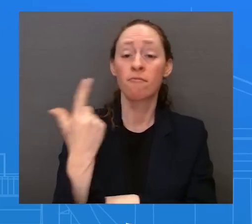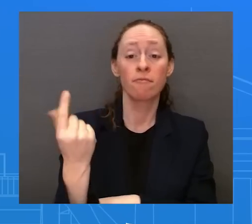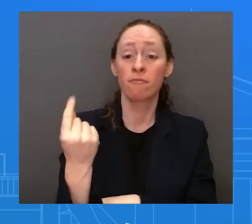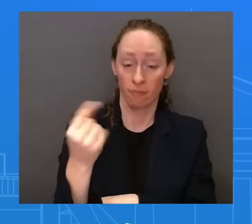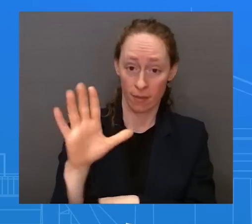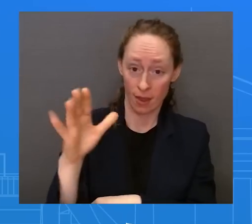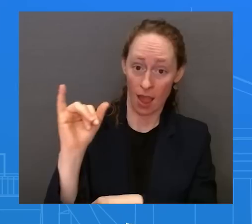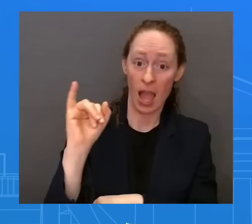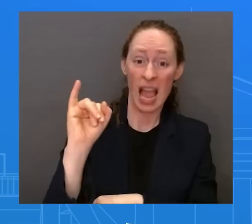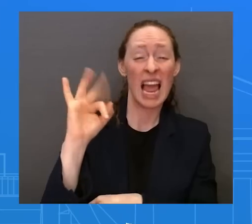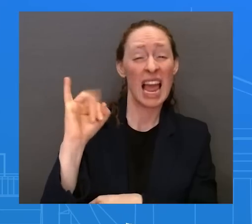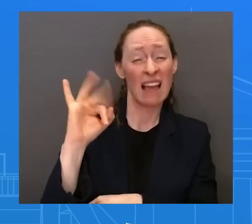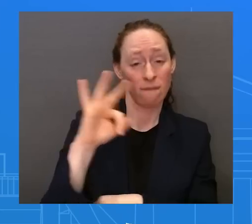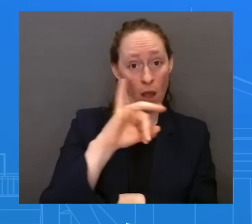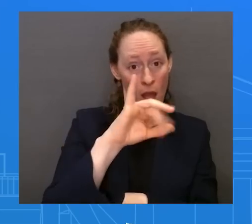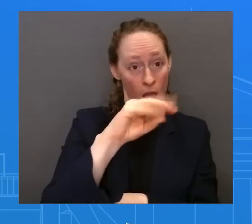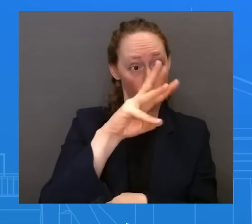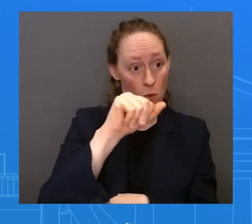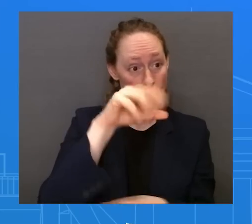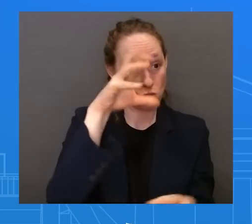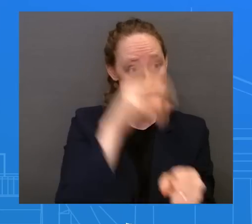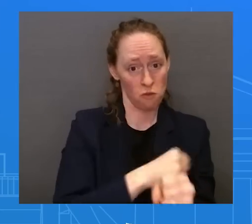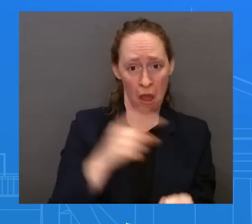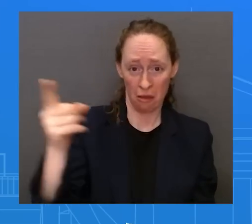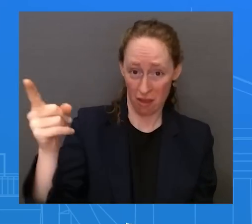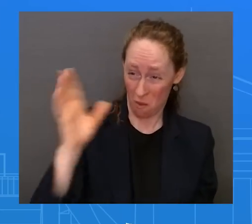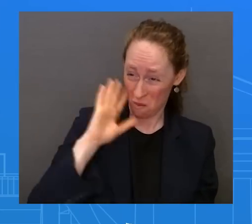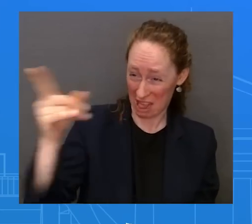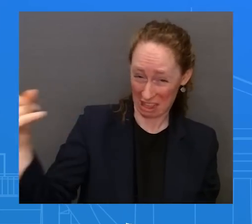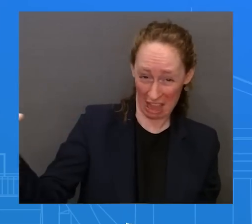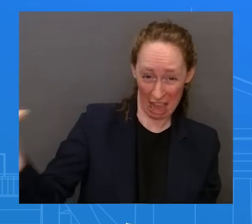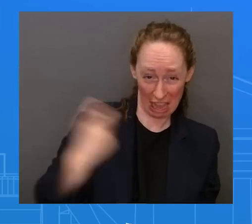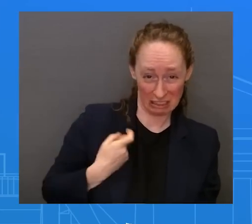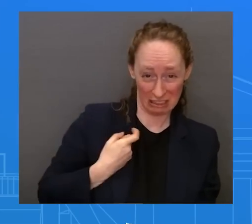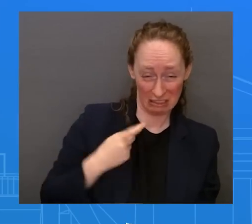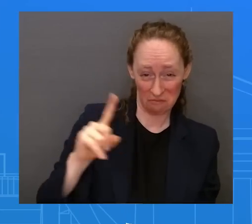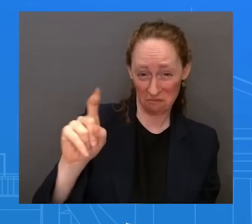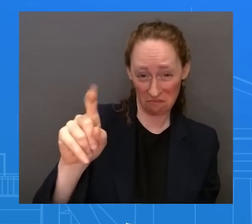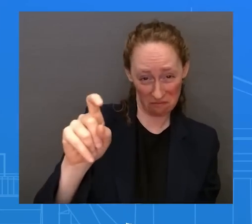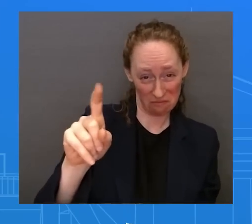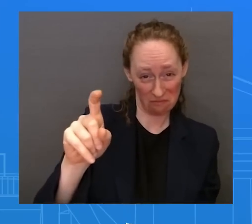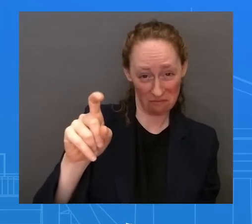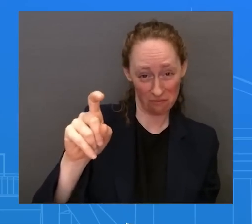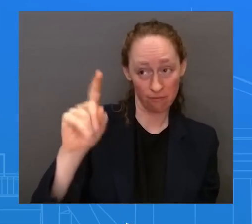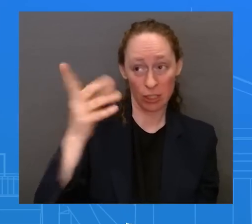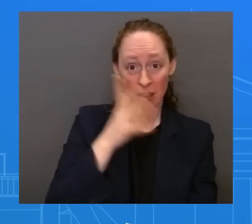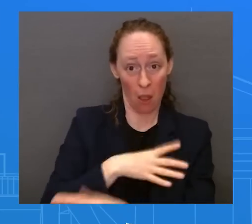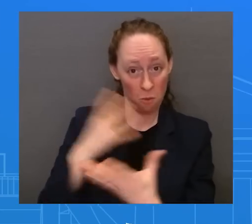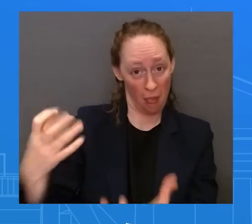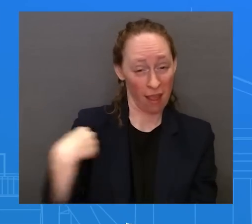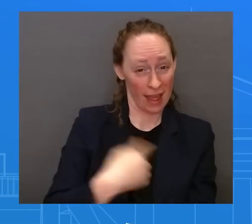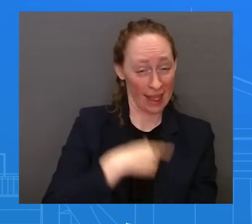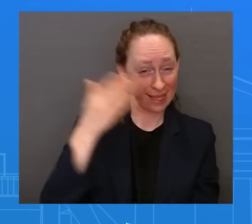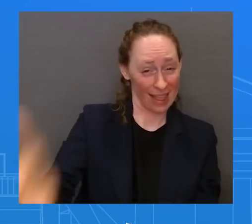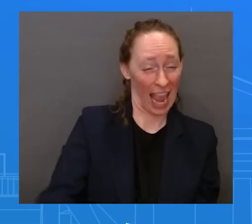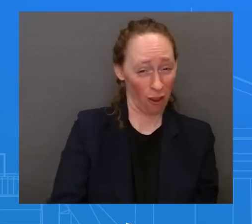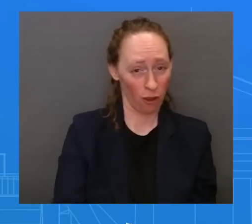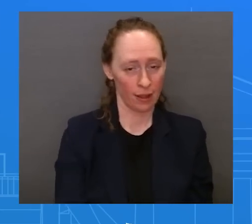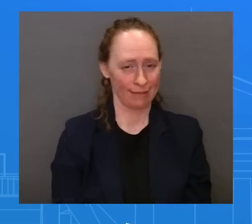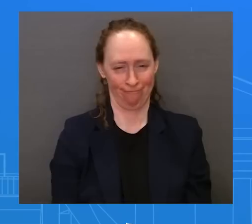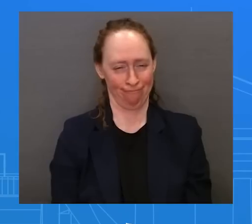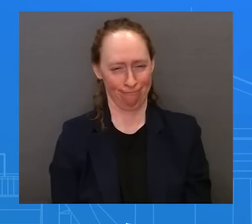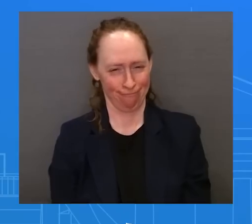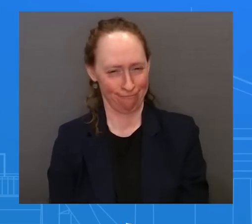respond to that look first of all as you know the president uh put out uh put out a statement days ago saying how he and the first lady